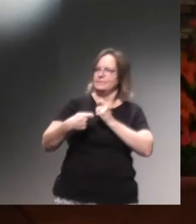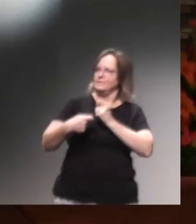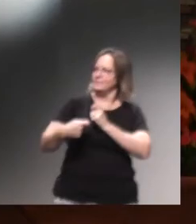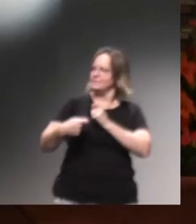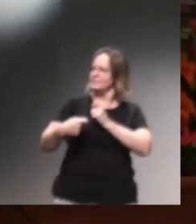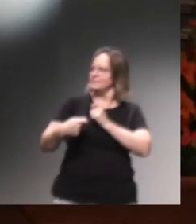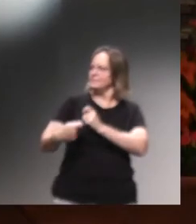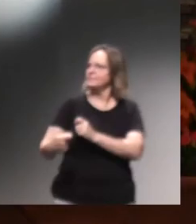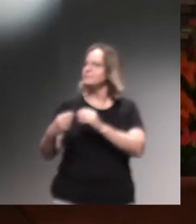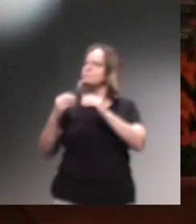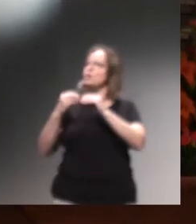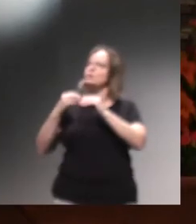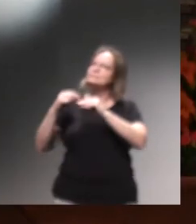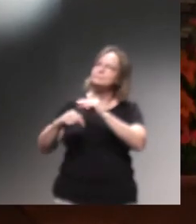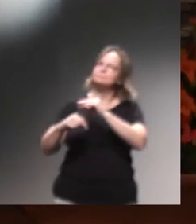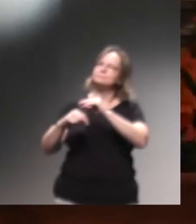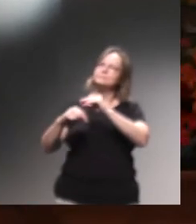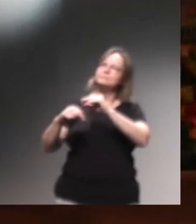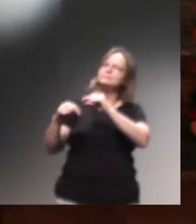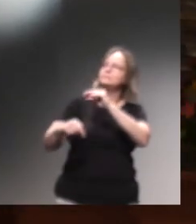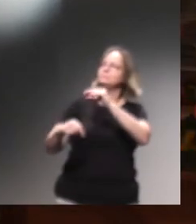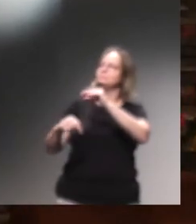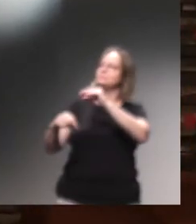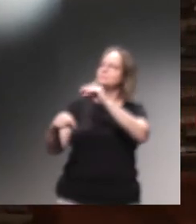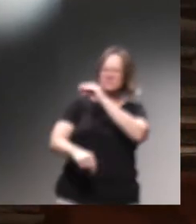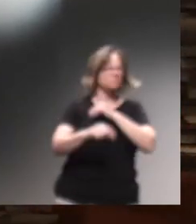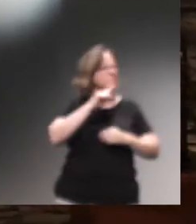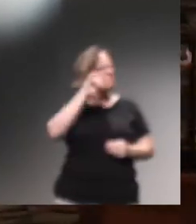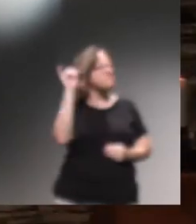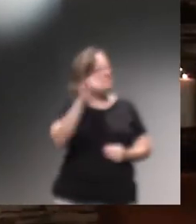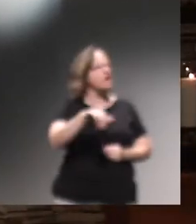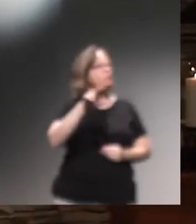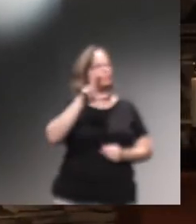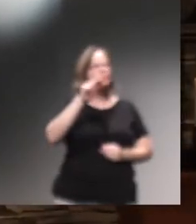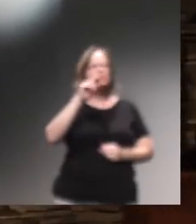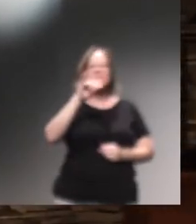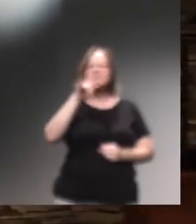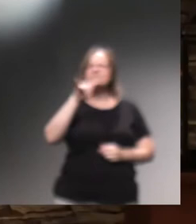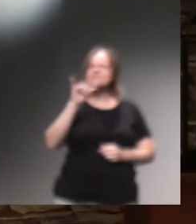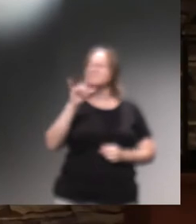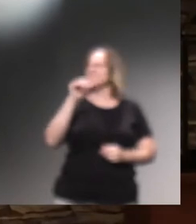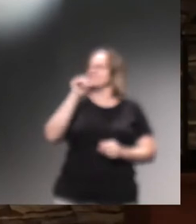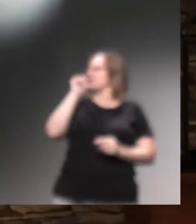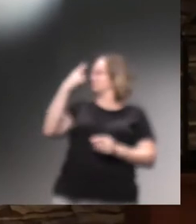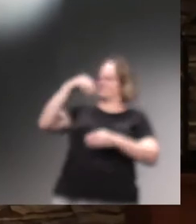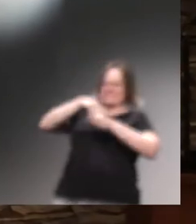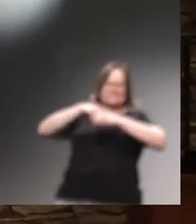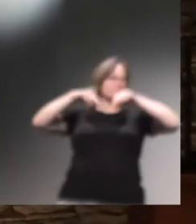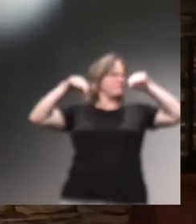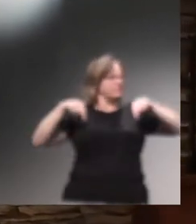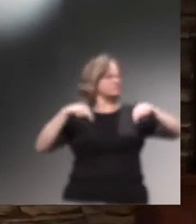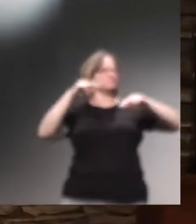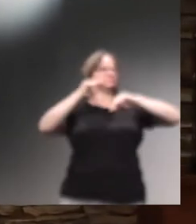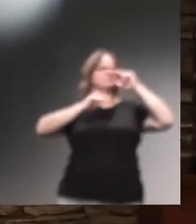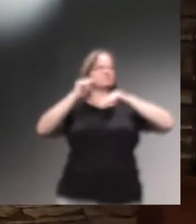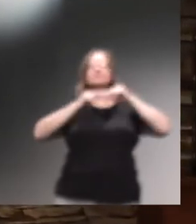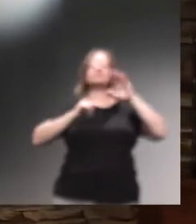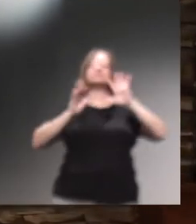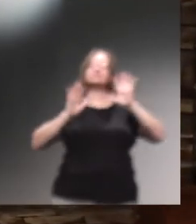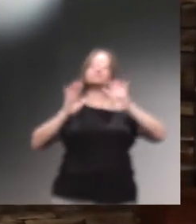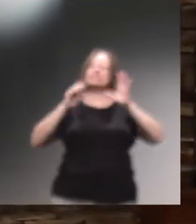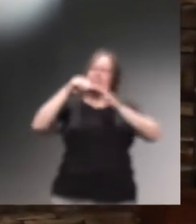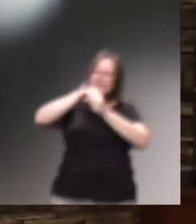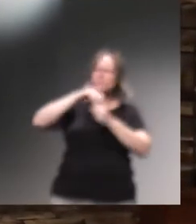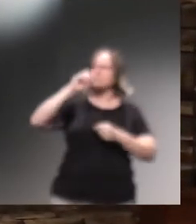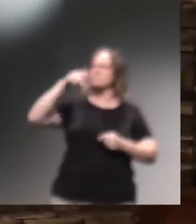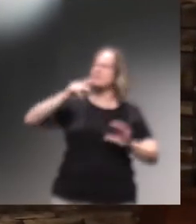is all about. It's about going deeper, not just here at Unity Church of Overland Park, but Unity the world over.